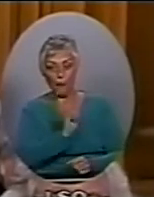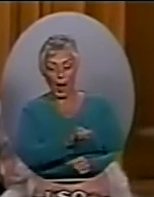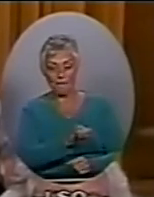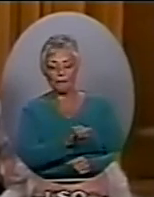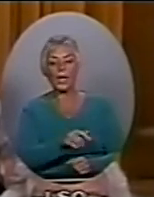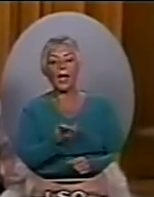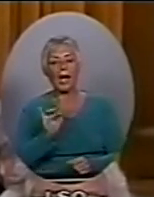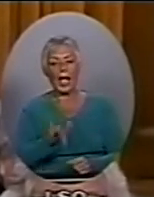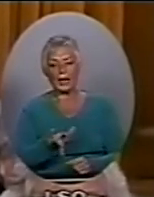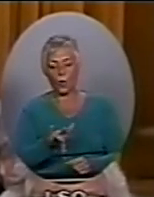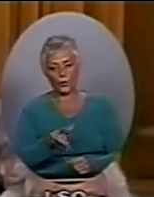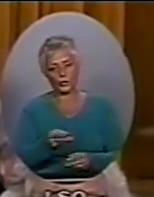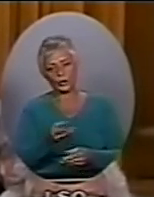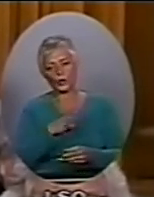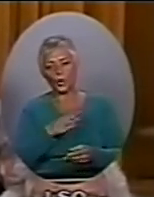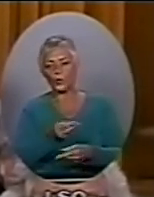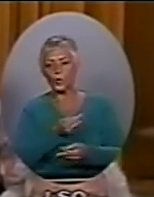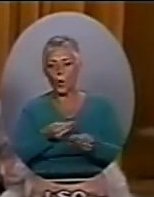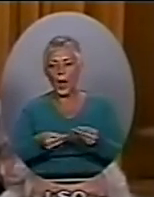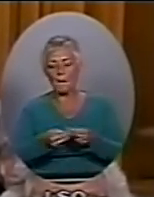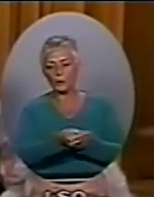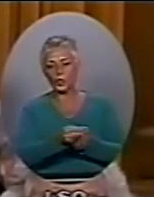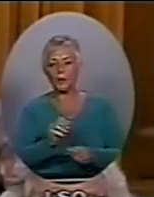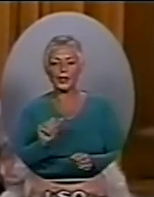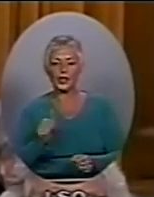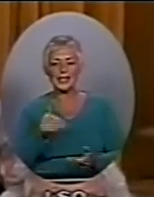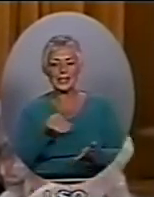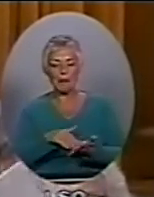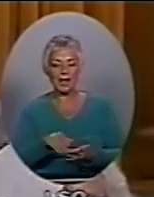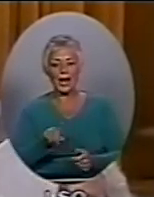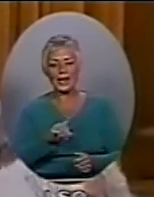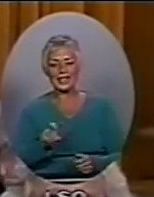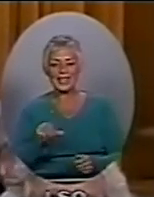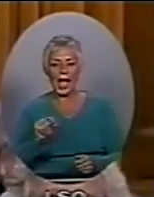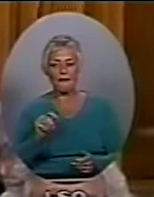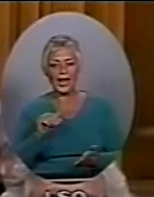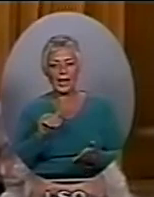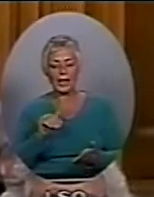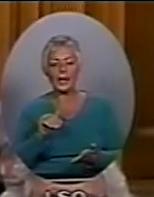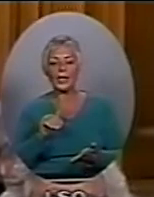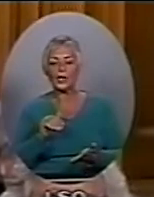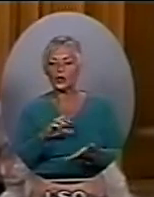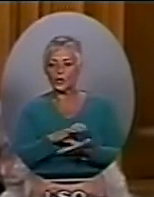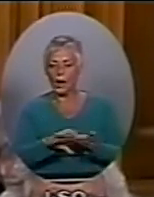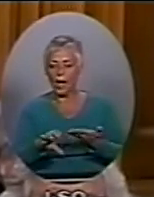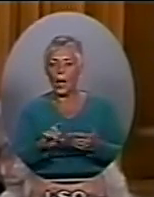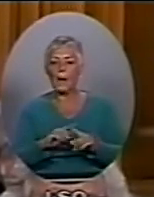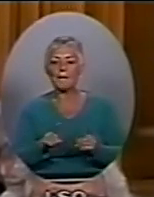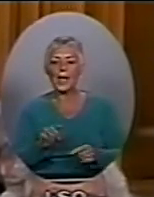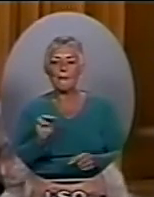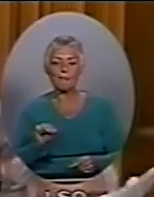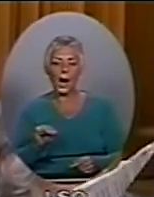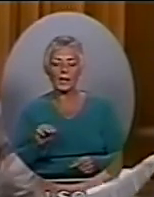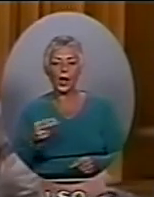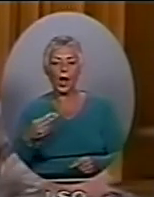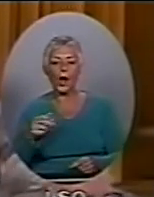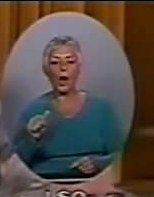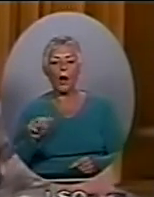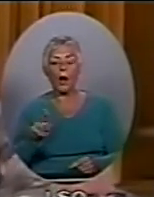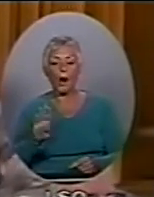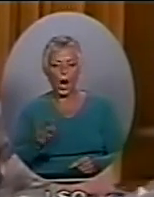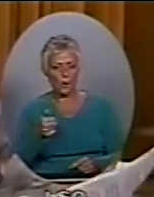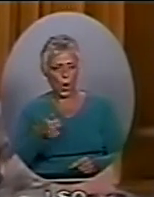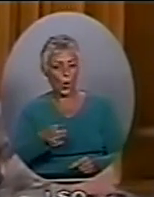$230,000. So what is the government doing to ensure that Liberal and Conservative senators who rip off the taxpayer pay the money back and are